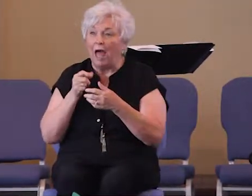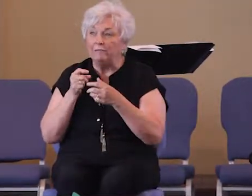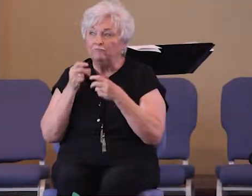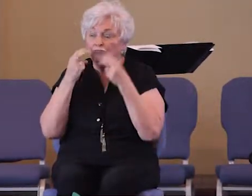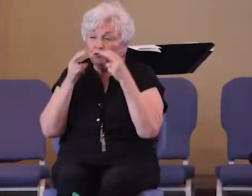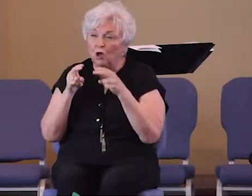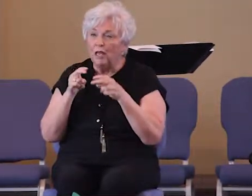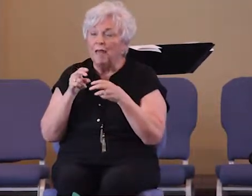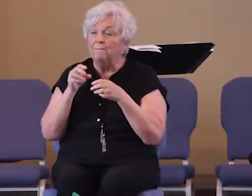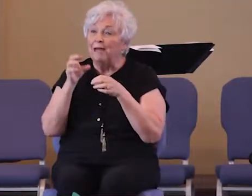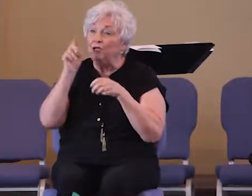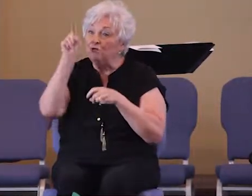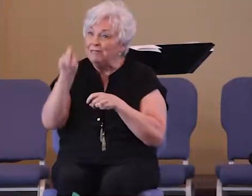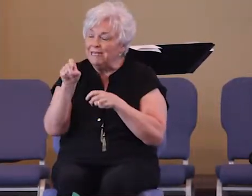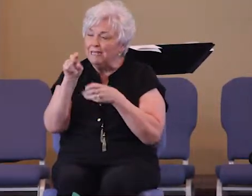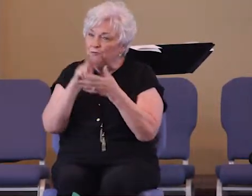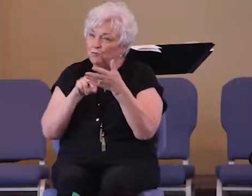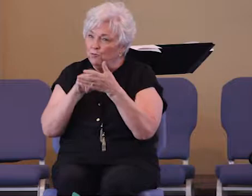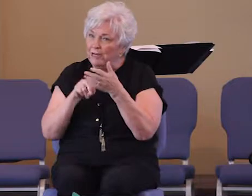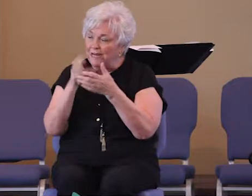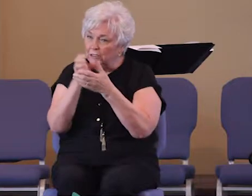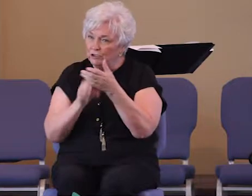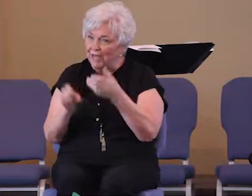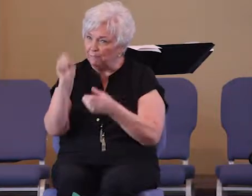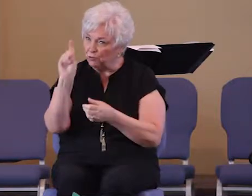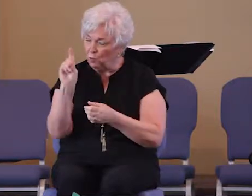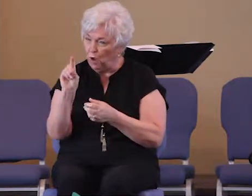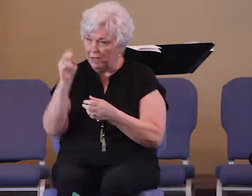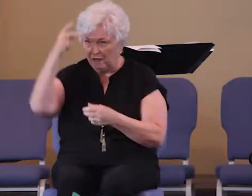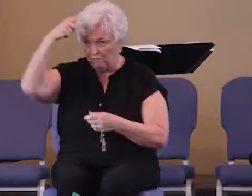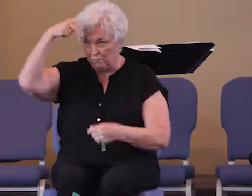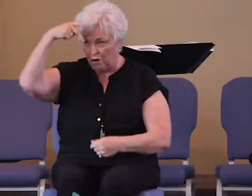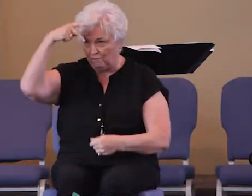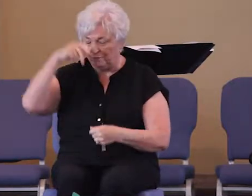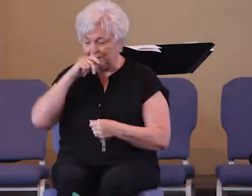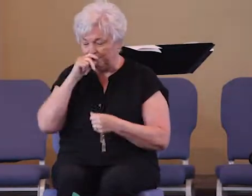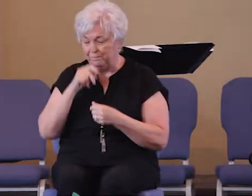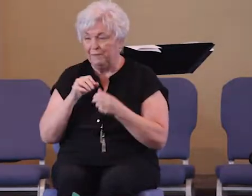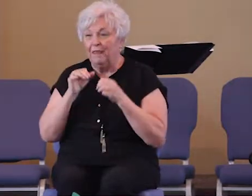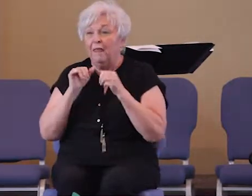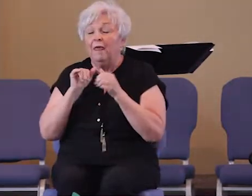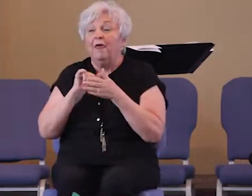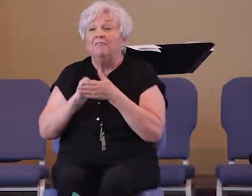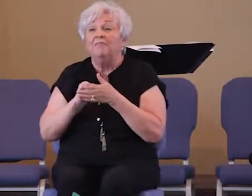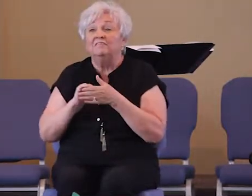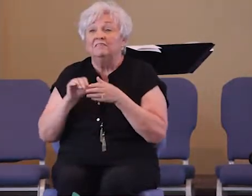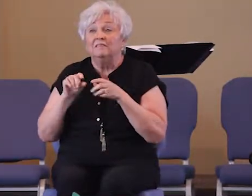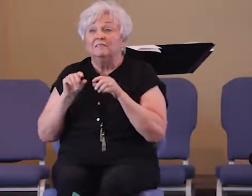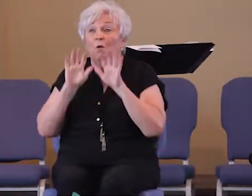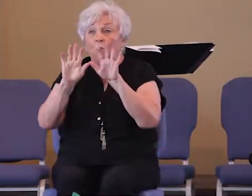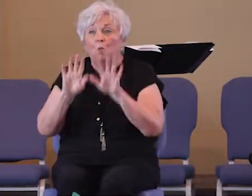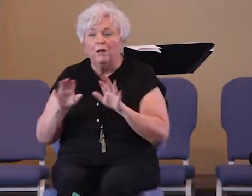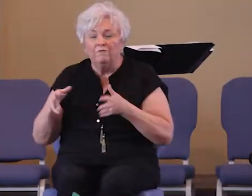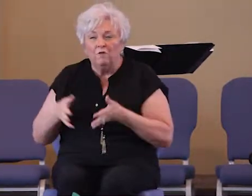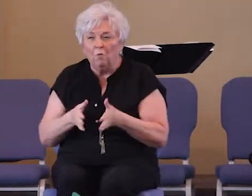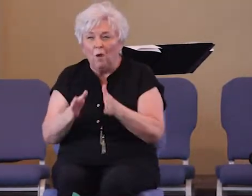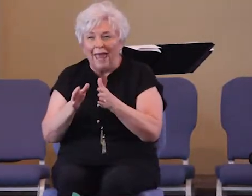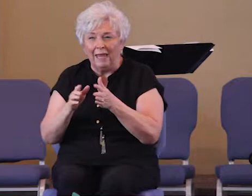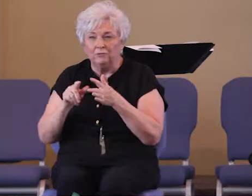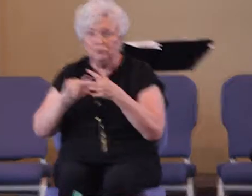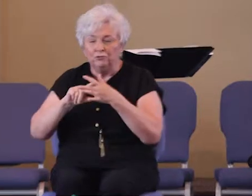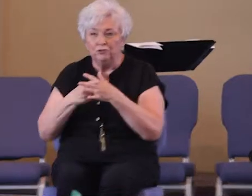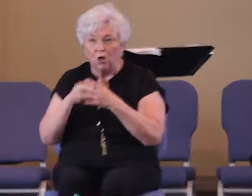read chapter 1 of Proverbs, this is a great way to start reading the Bible. There are